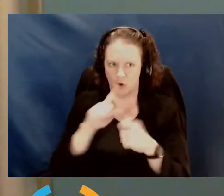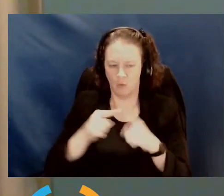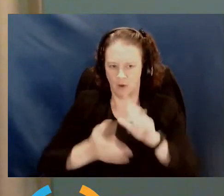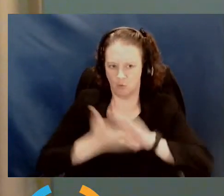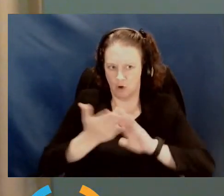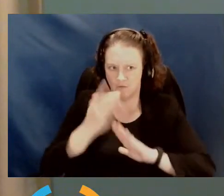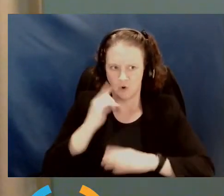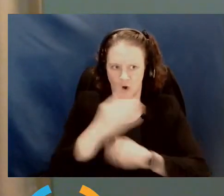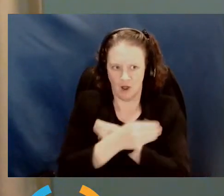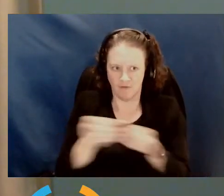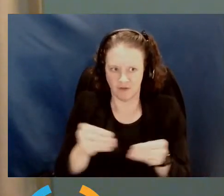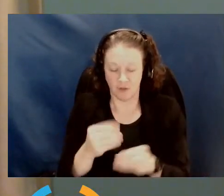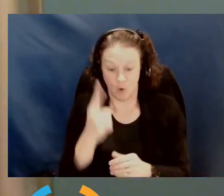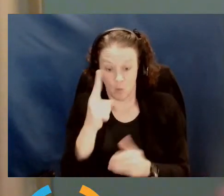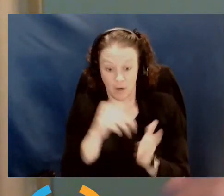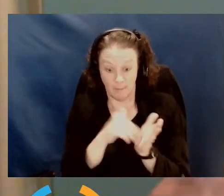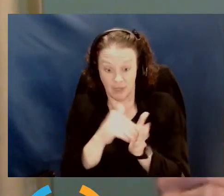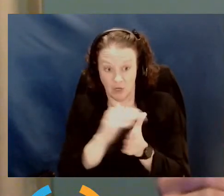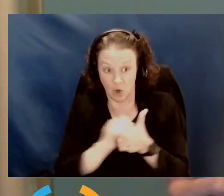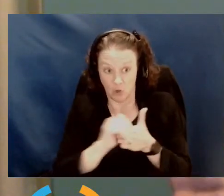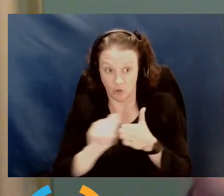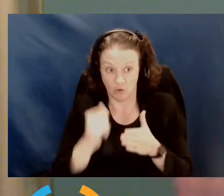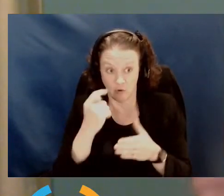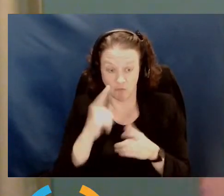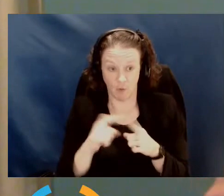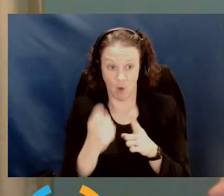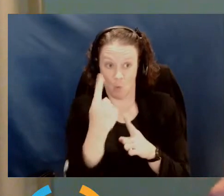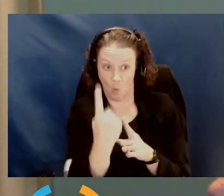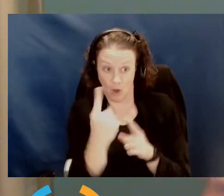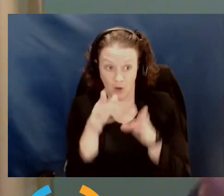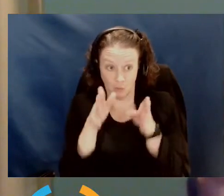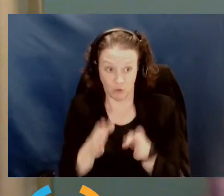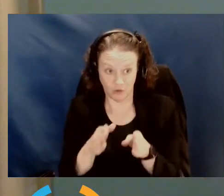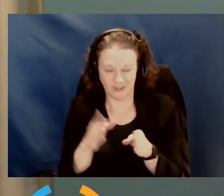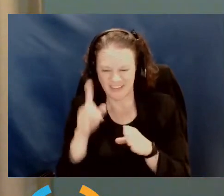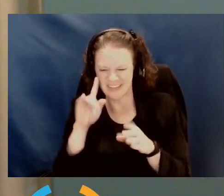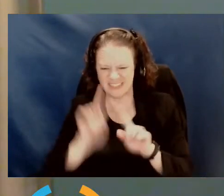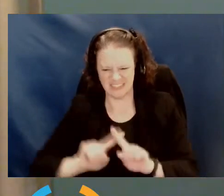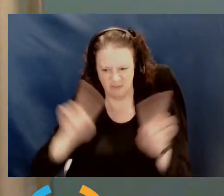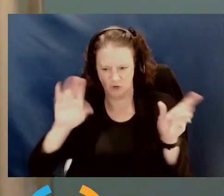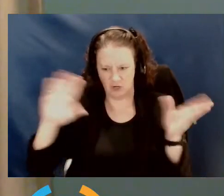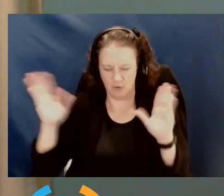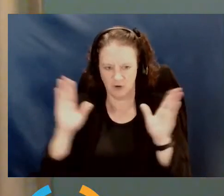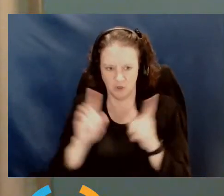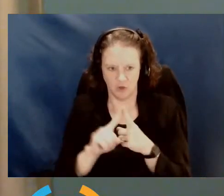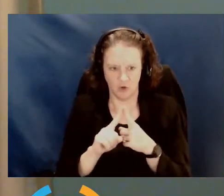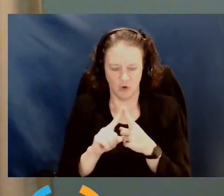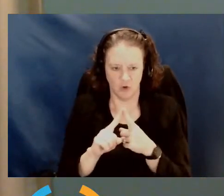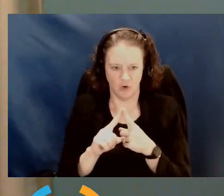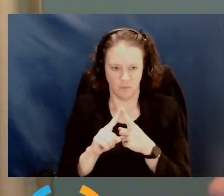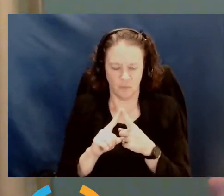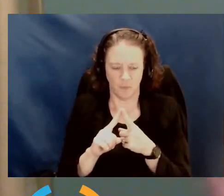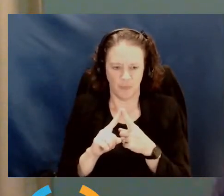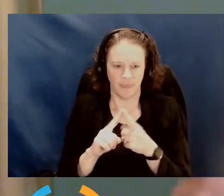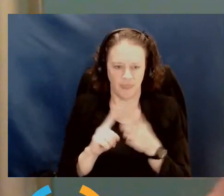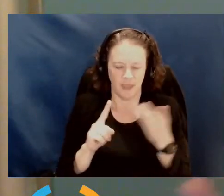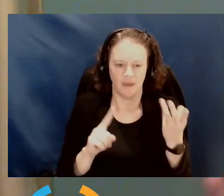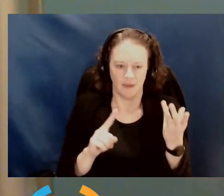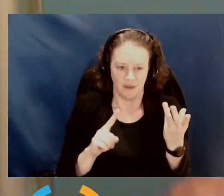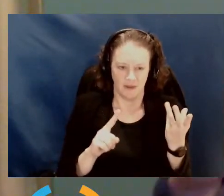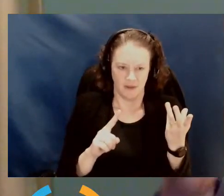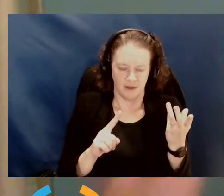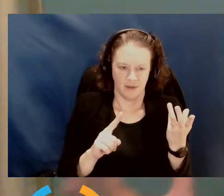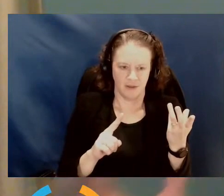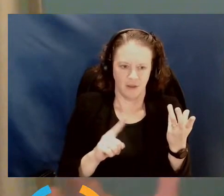from one person is not the same as $1 million from, $1 million from one person is not the same as